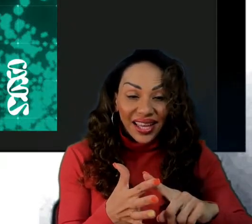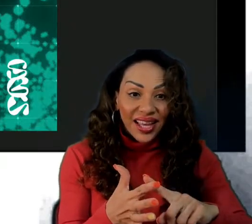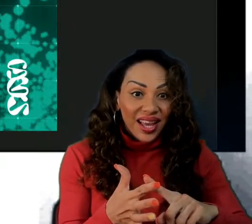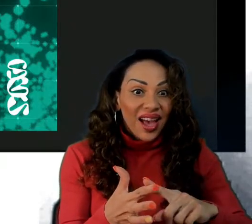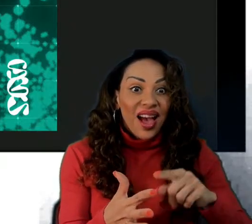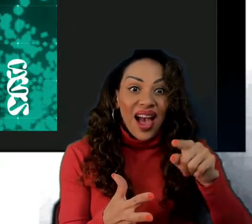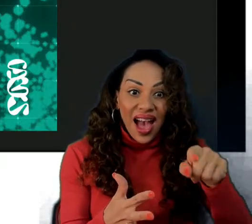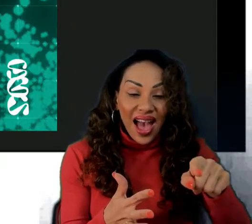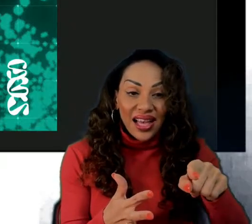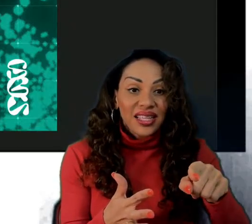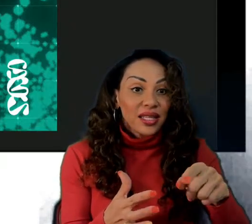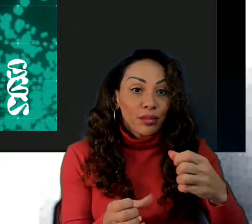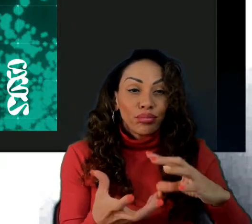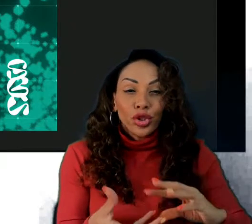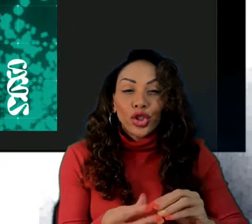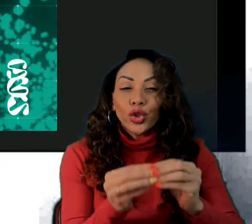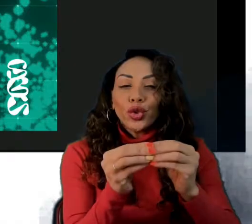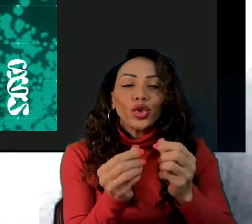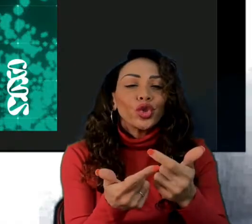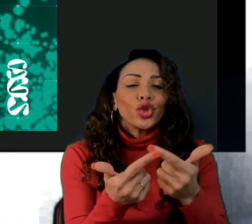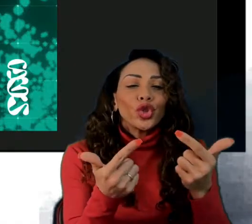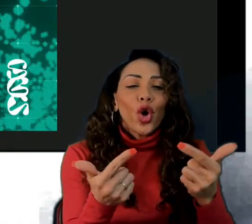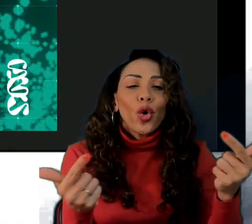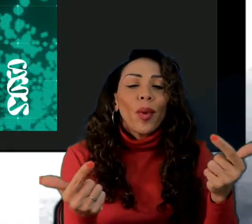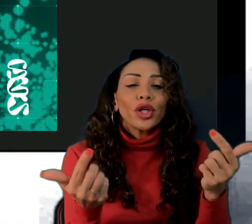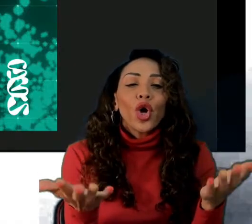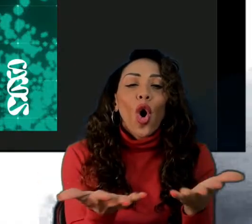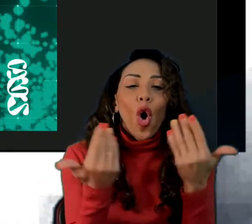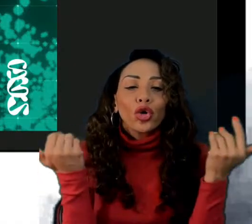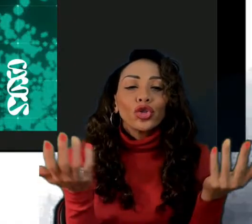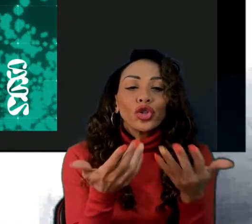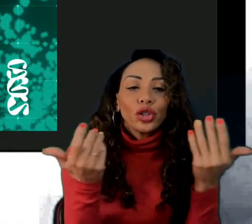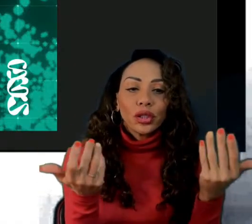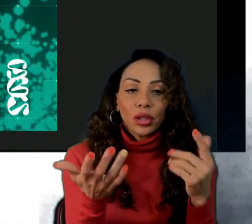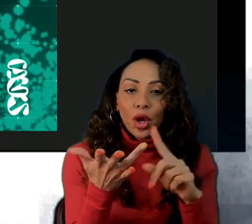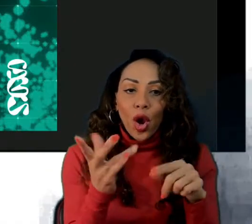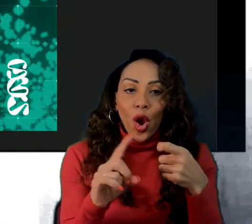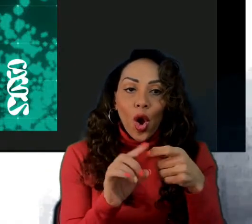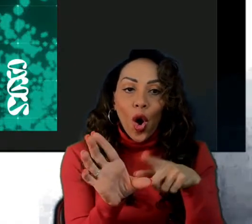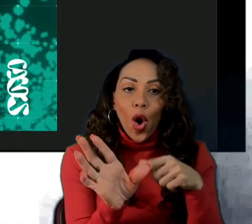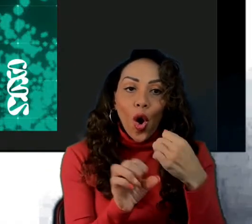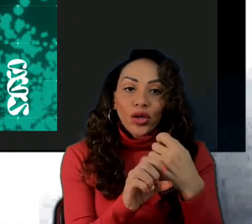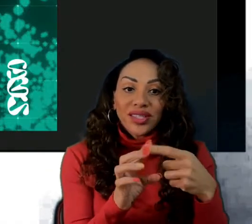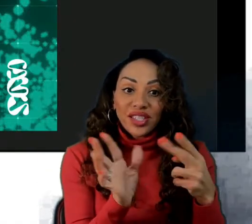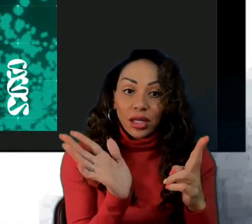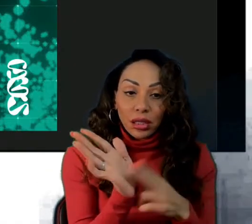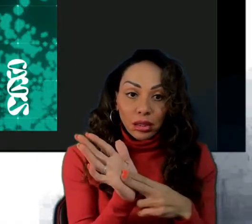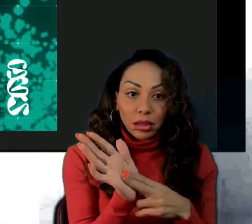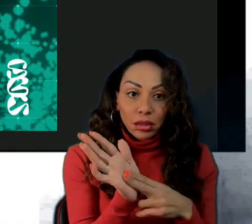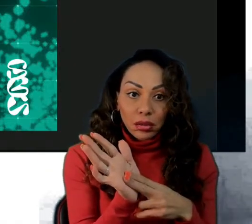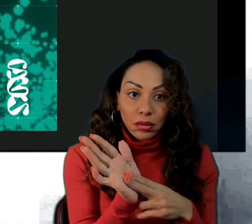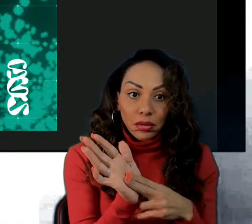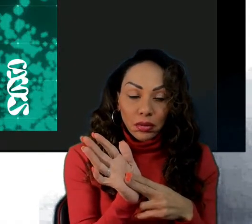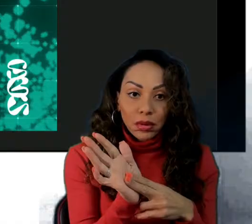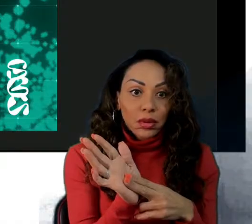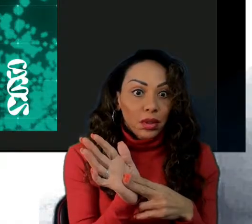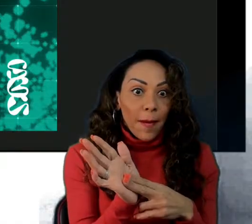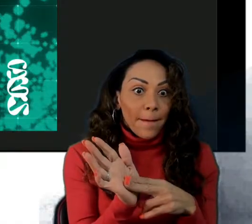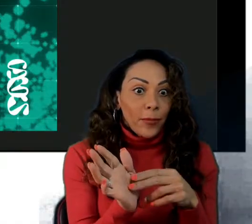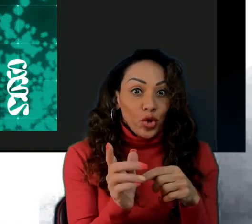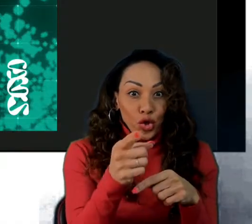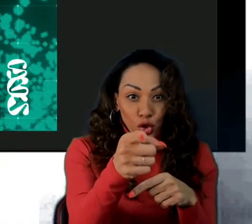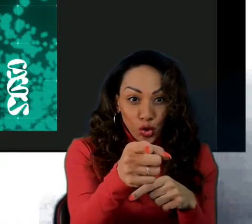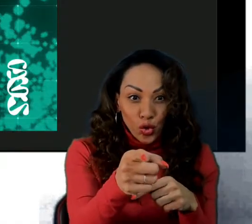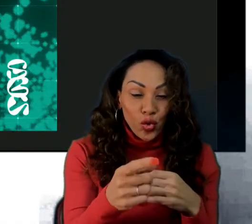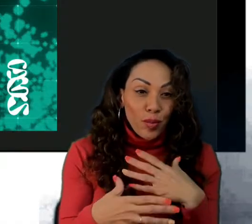breaths. So that's one thing we found out about algae that we thought was really, really cool. We wanted to do more of it.